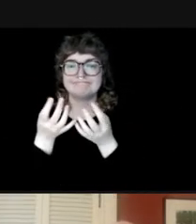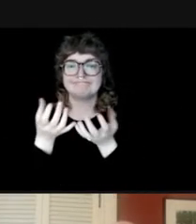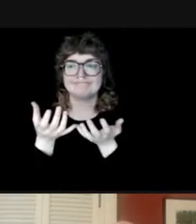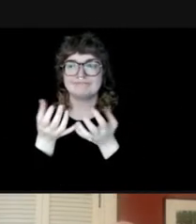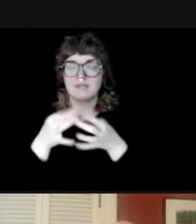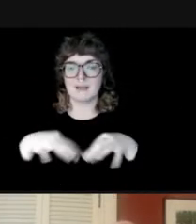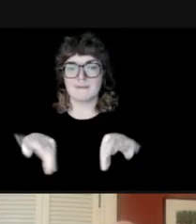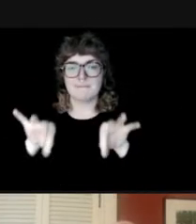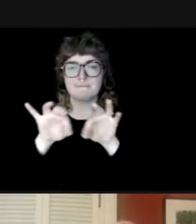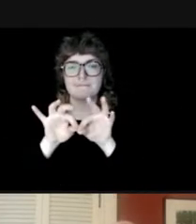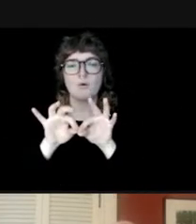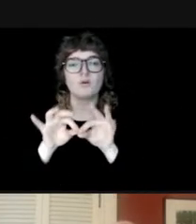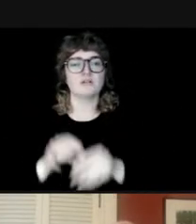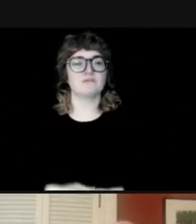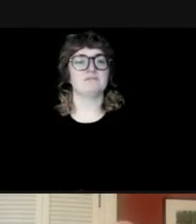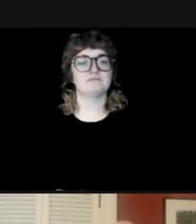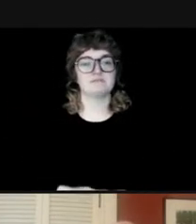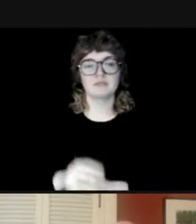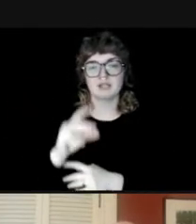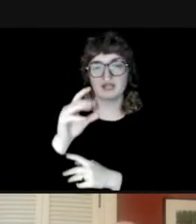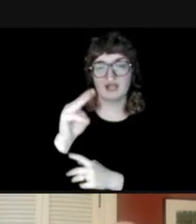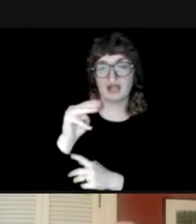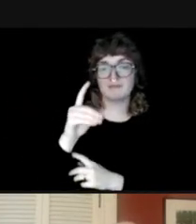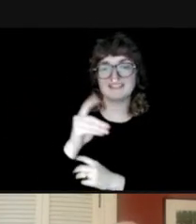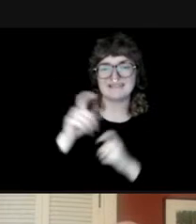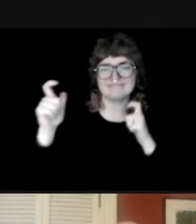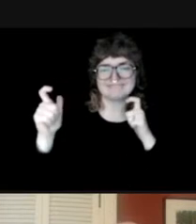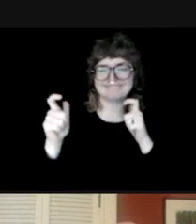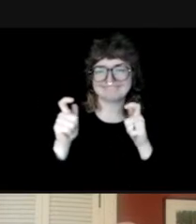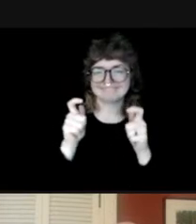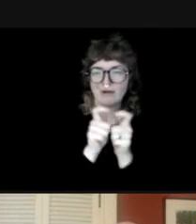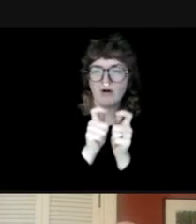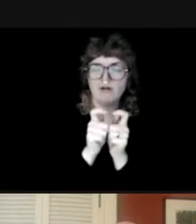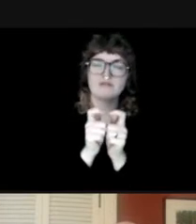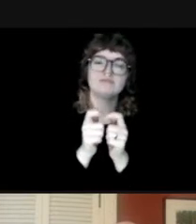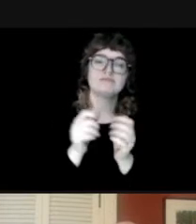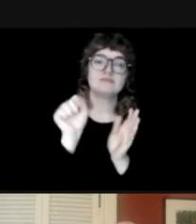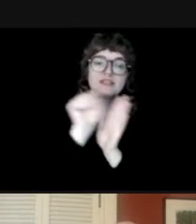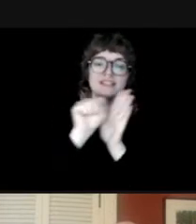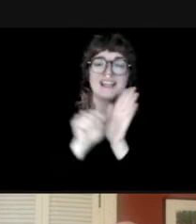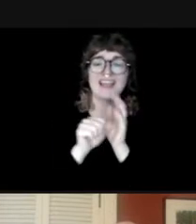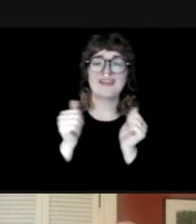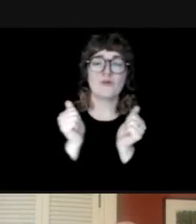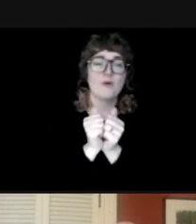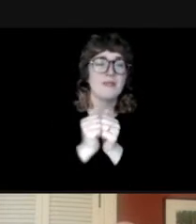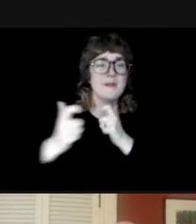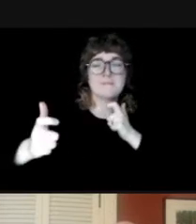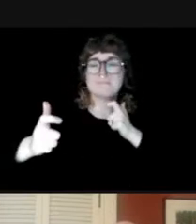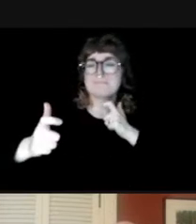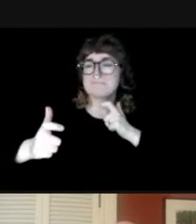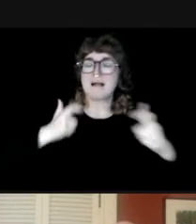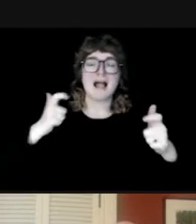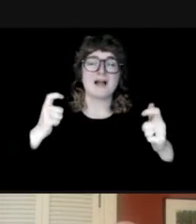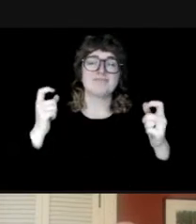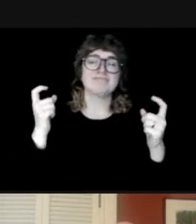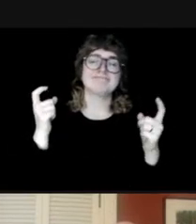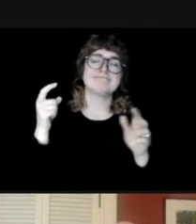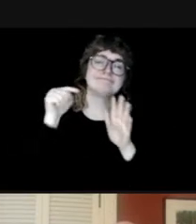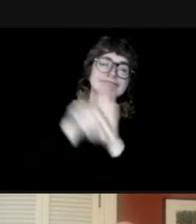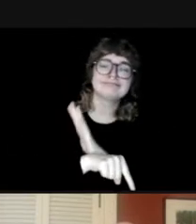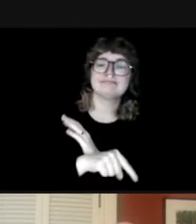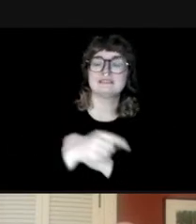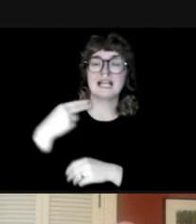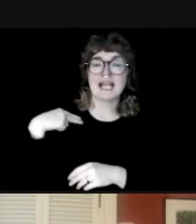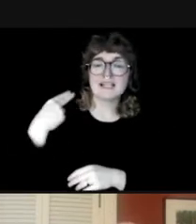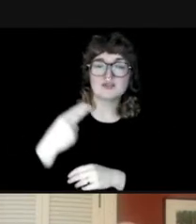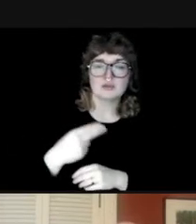motto. Maryland is a small state with a big history. As we approach the country's 250th anniversary, it